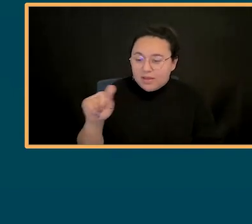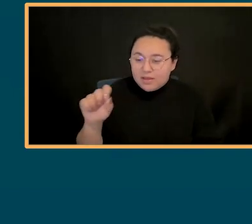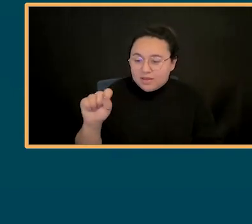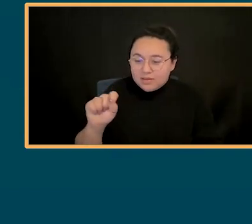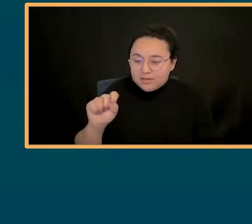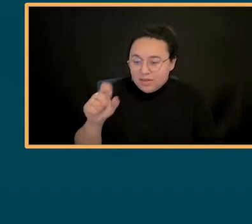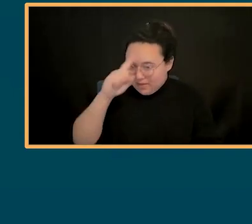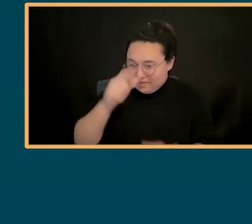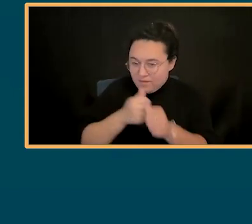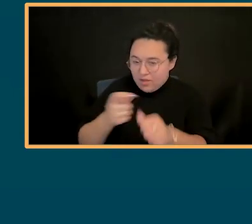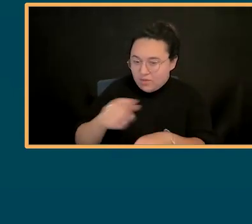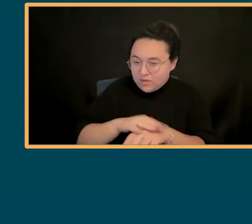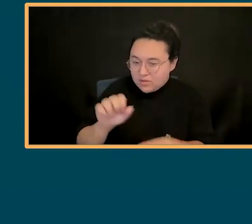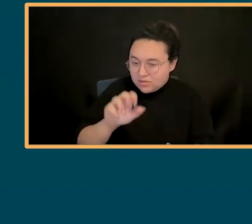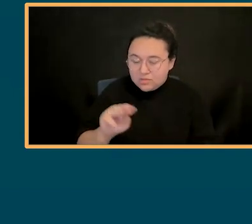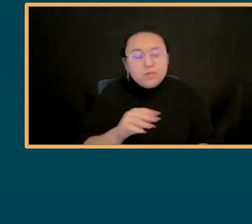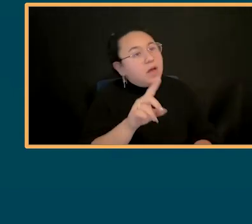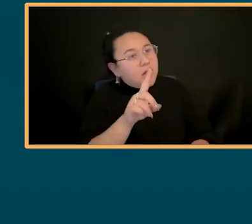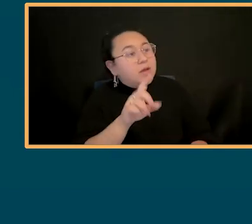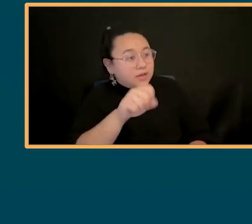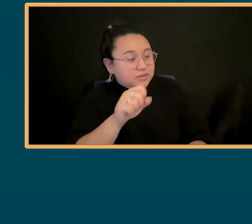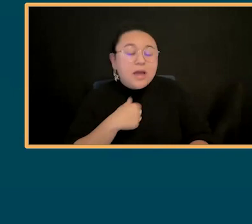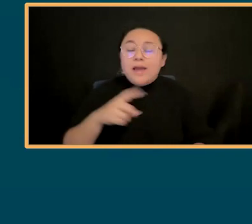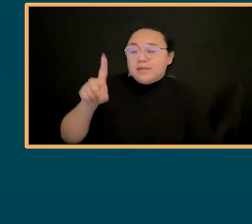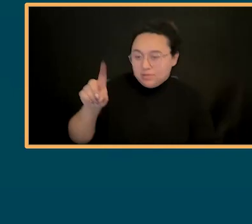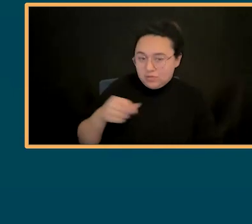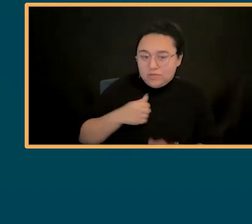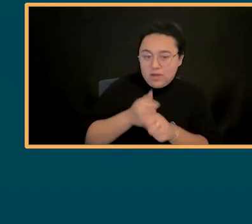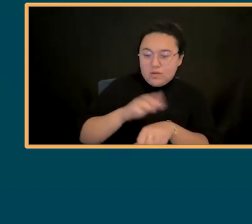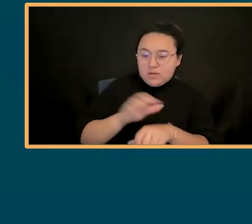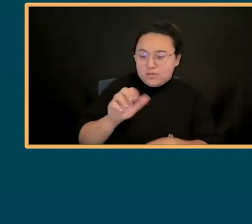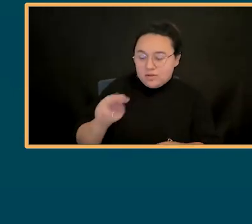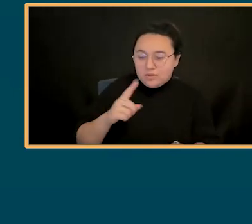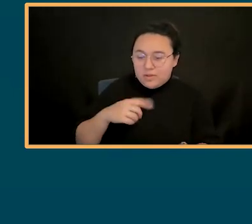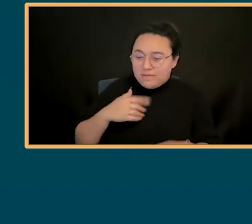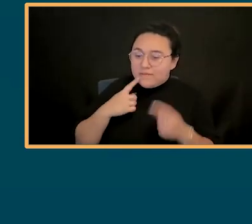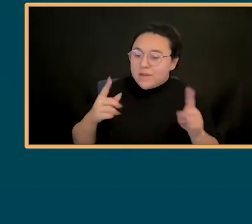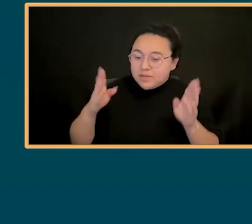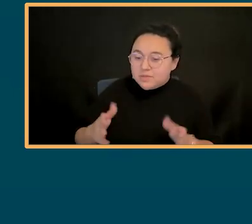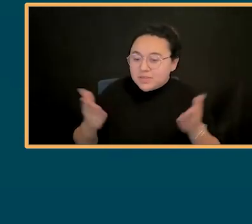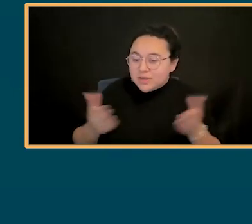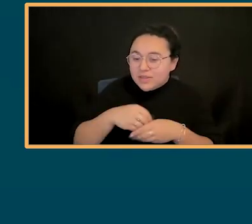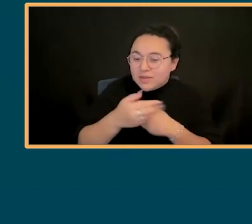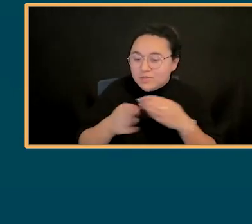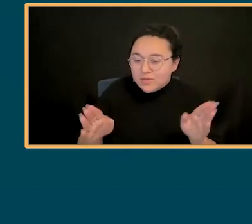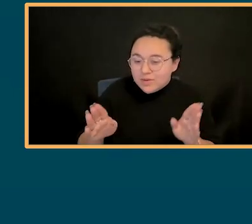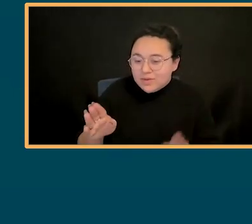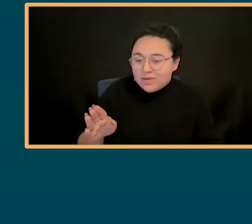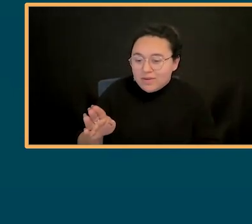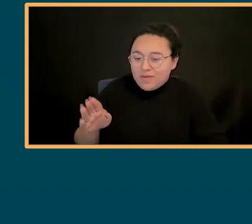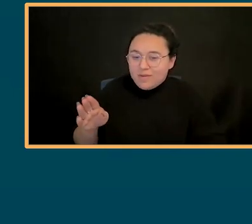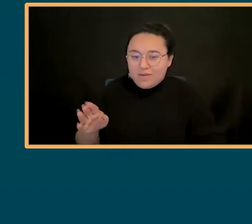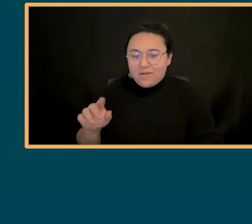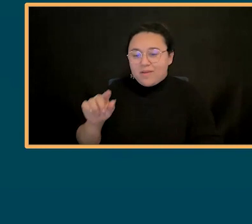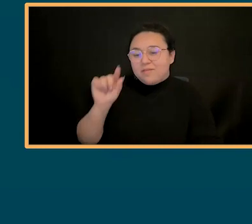social media. I do follow you on social media. We have a celebrity in the room, people. I just want